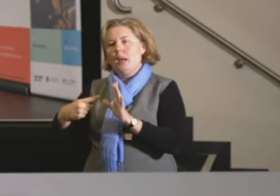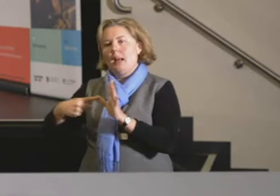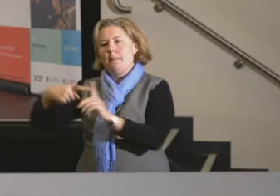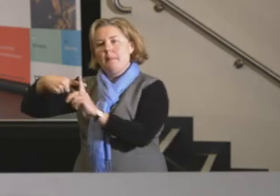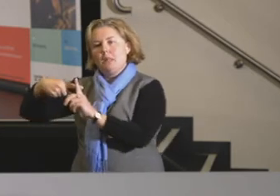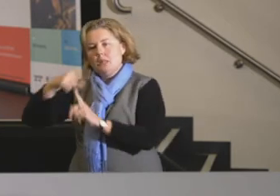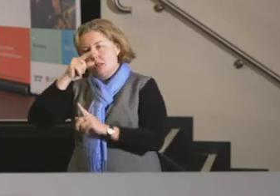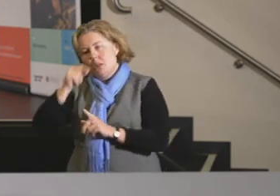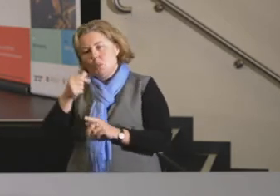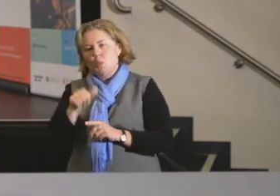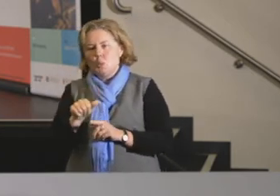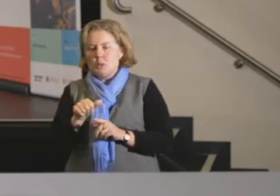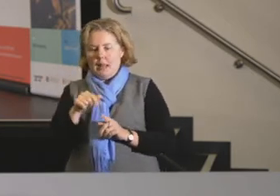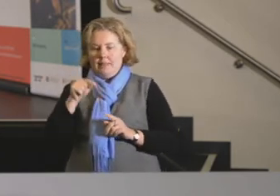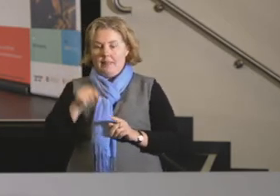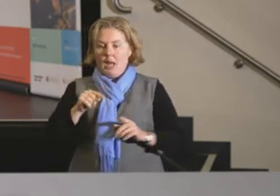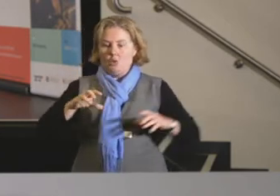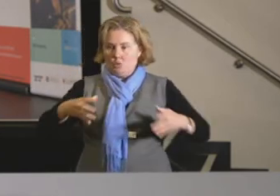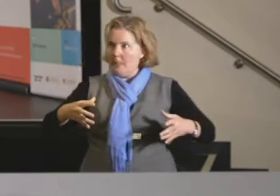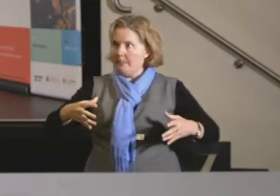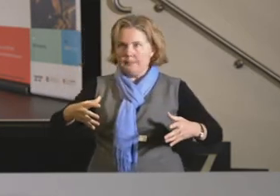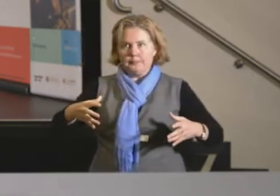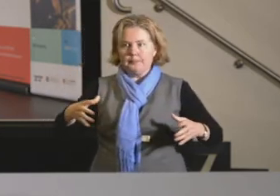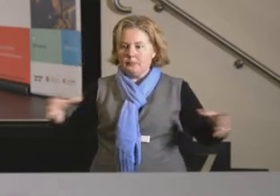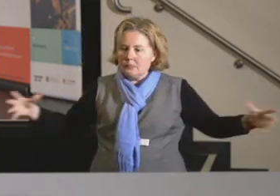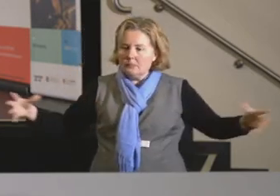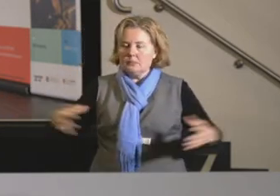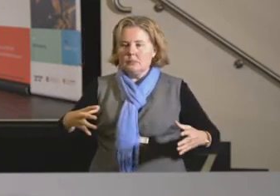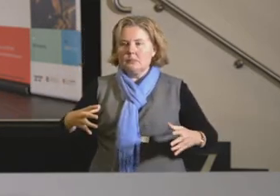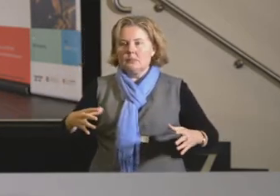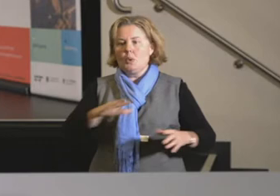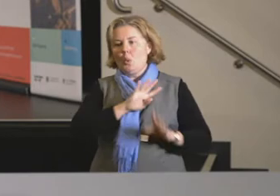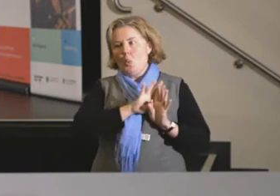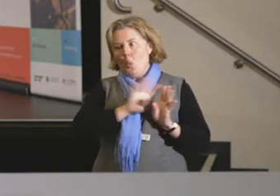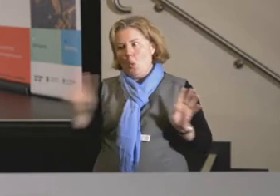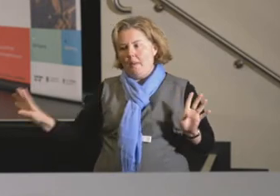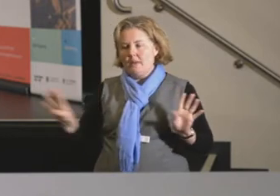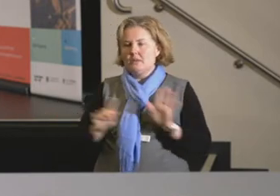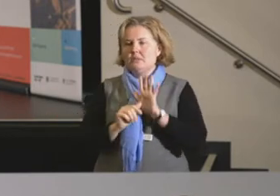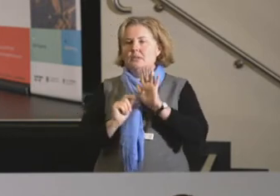can use as a platform for lobbying with a variety of very hostile governments at times.